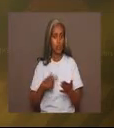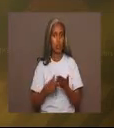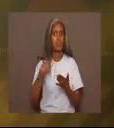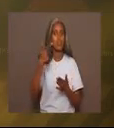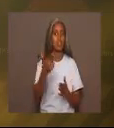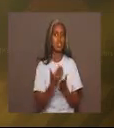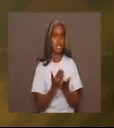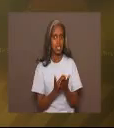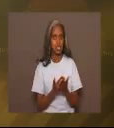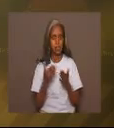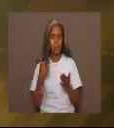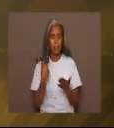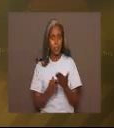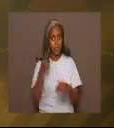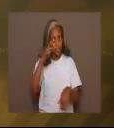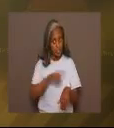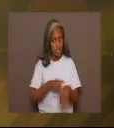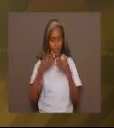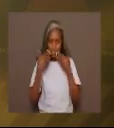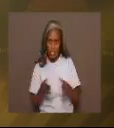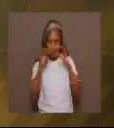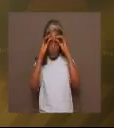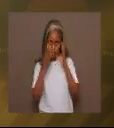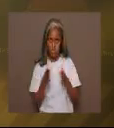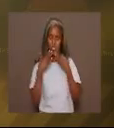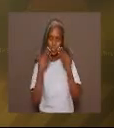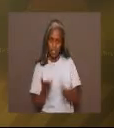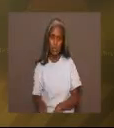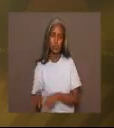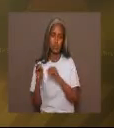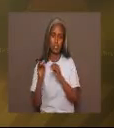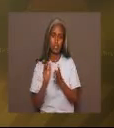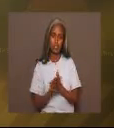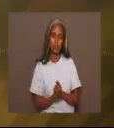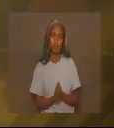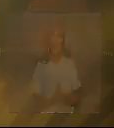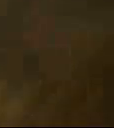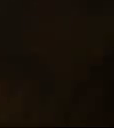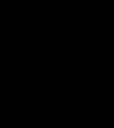lesson. Until then, thank you, teacher. Thank you, students.